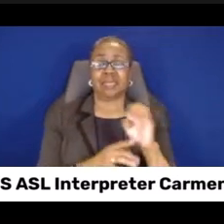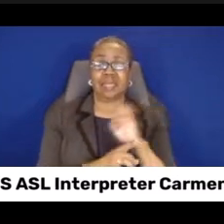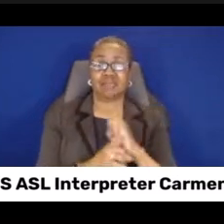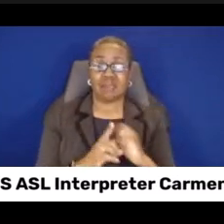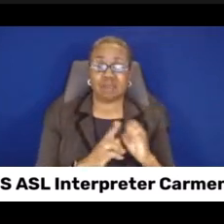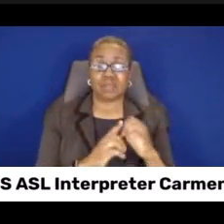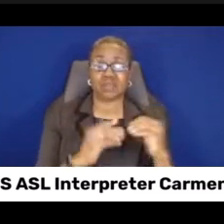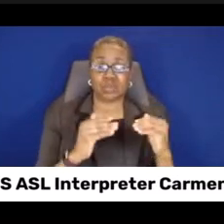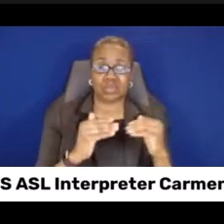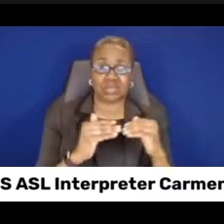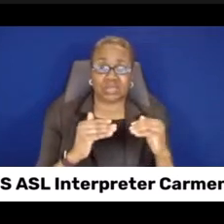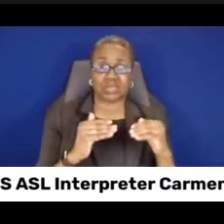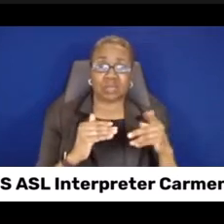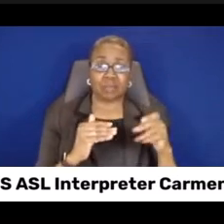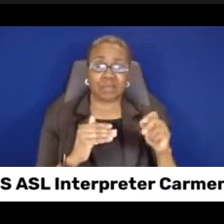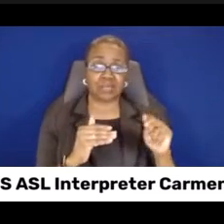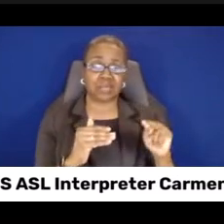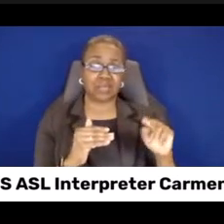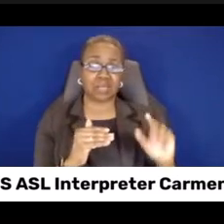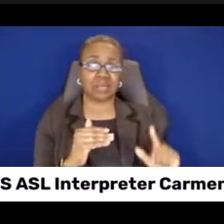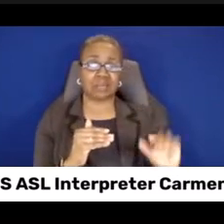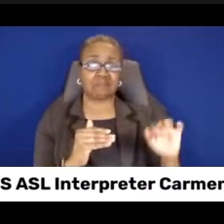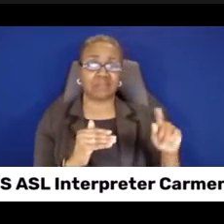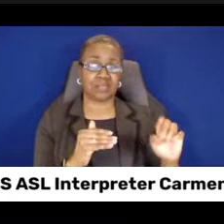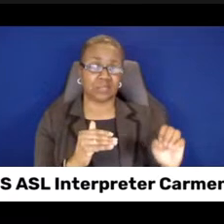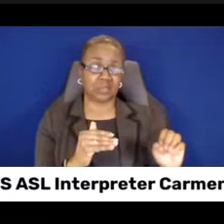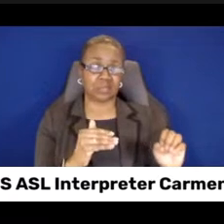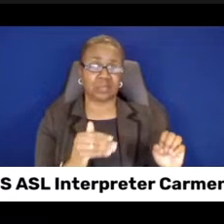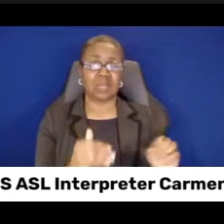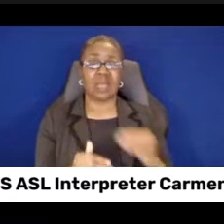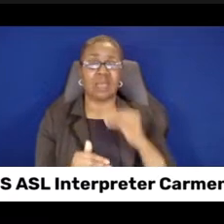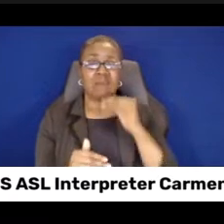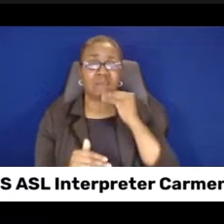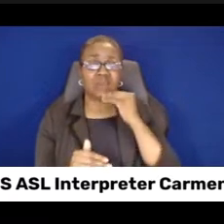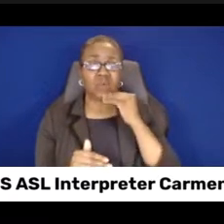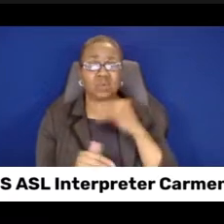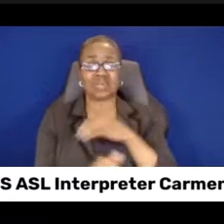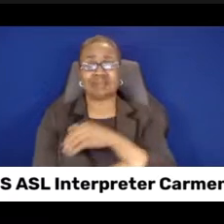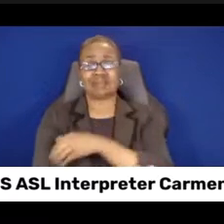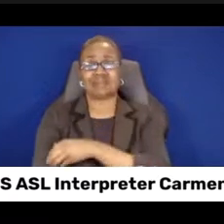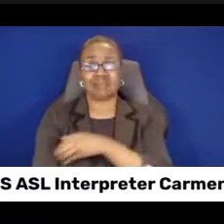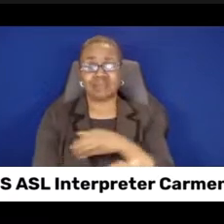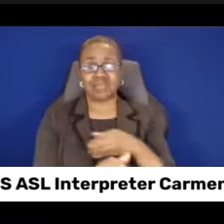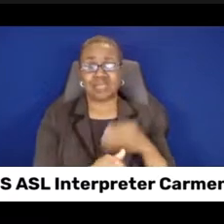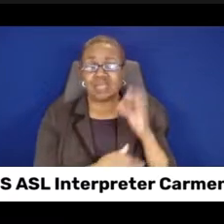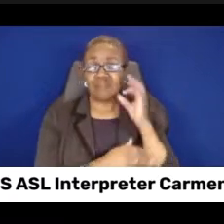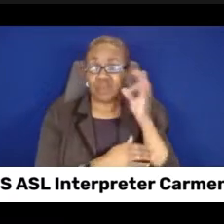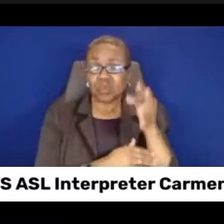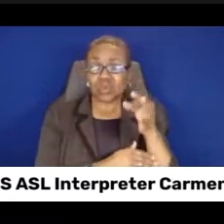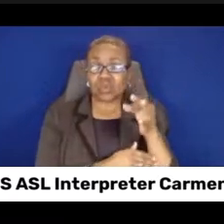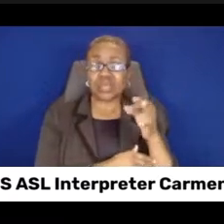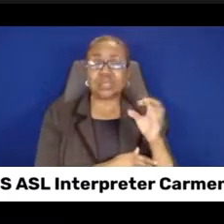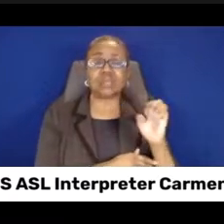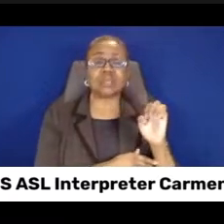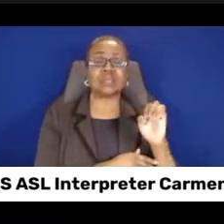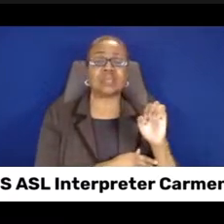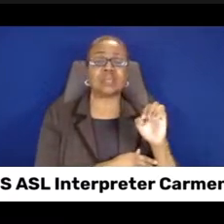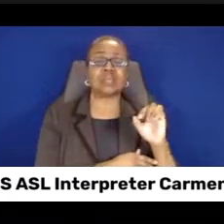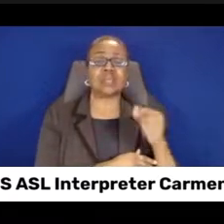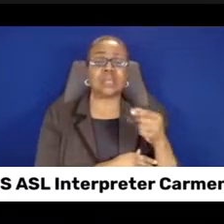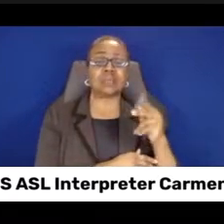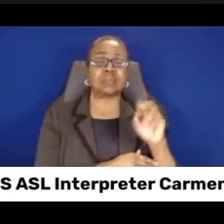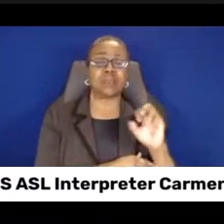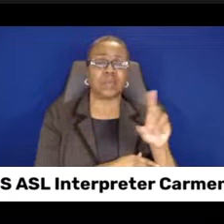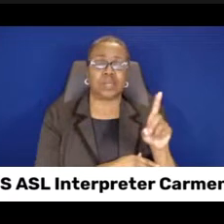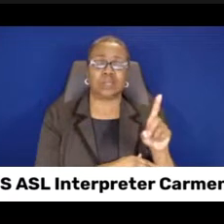environmental justice in Pilsen and Little Village, and food sovereignty and food futures in Englewood. And I just wanted